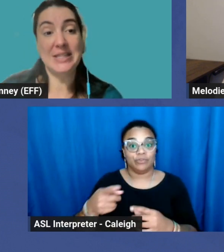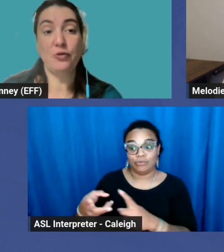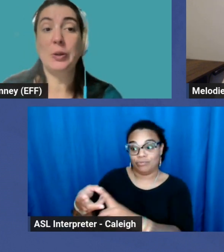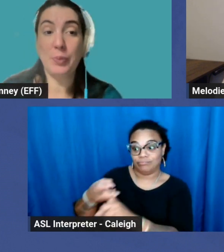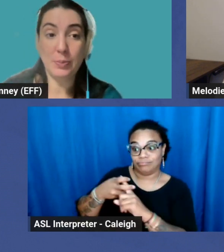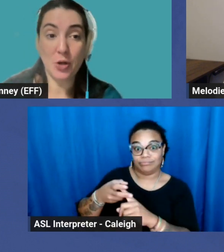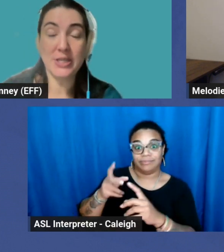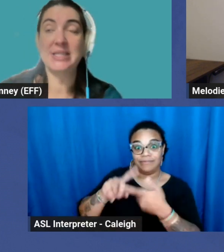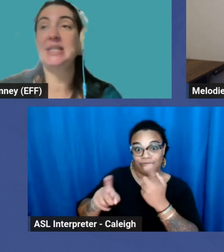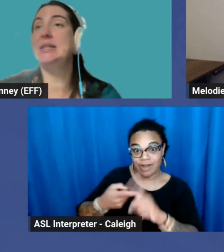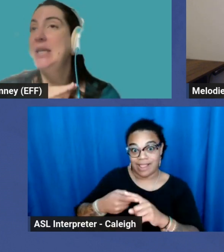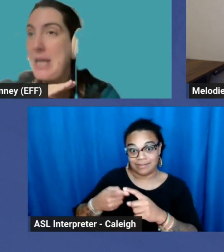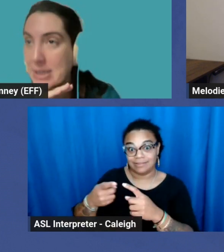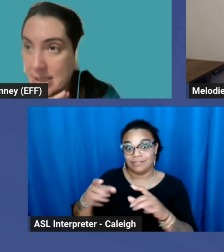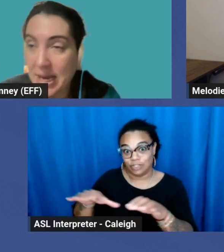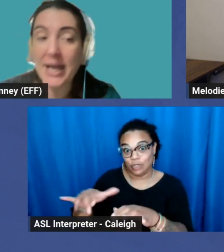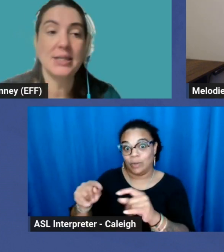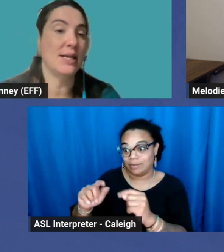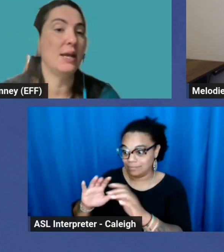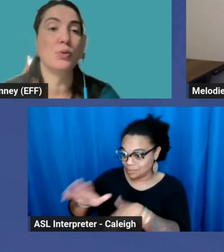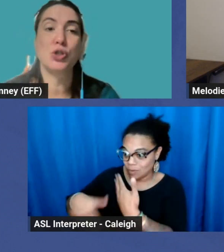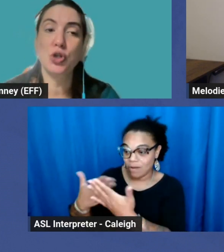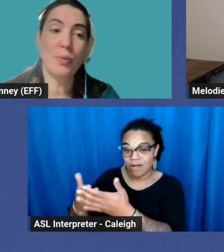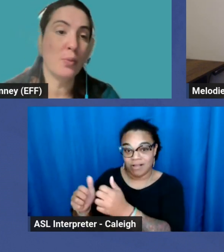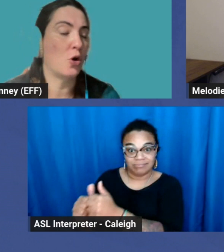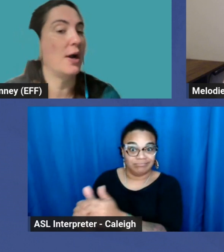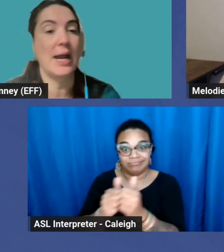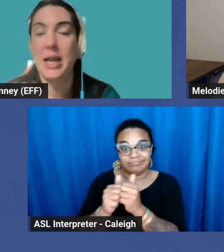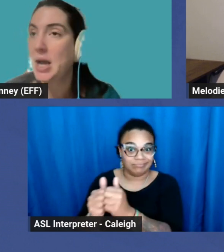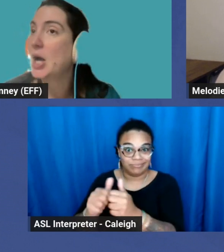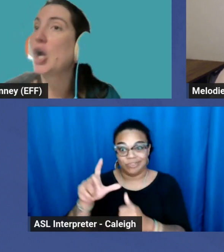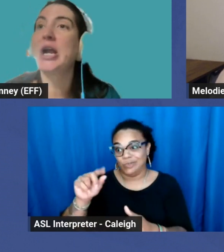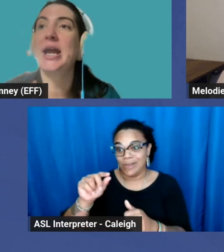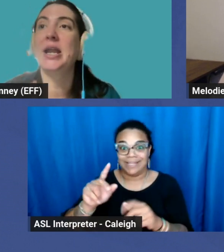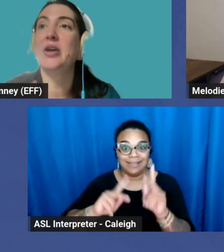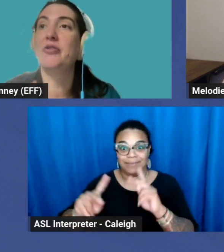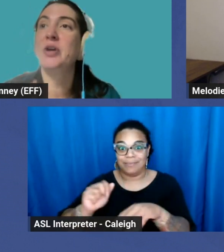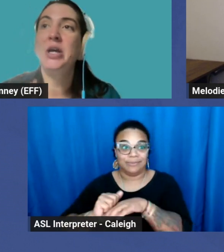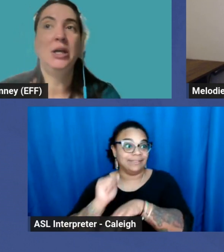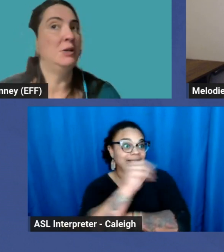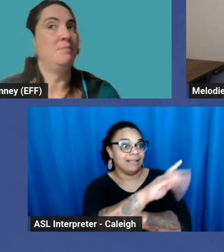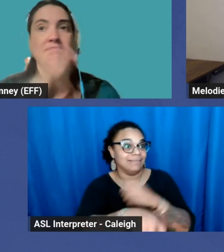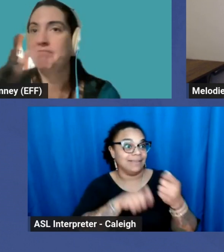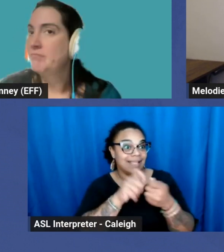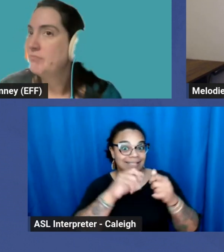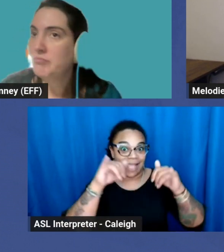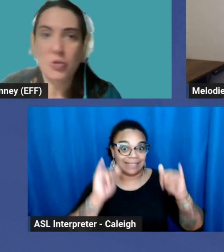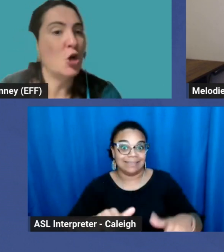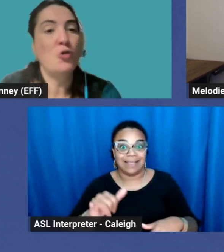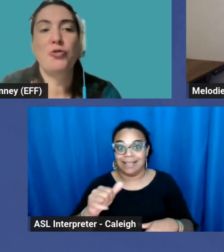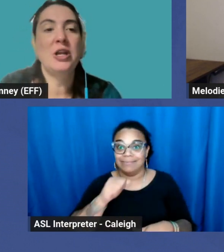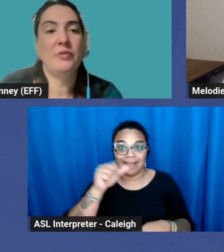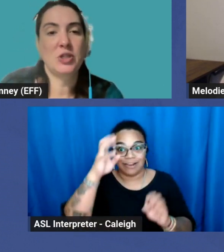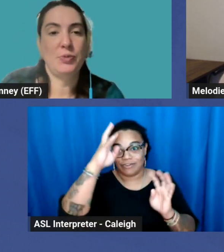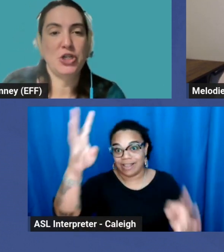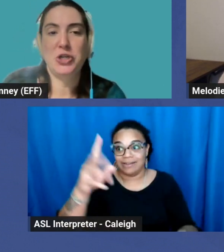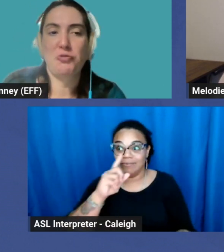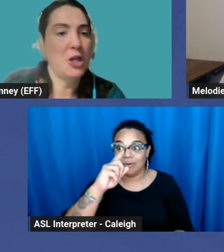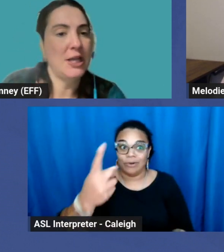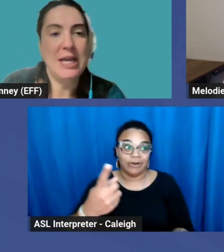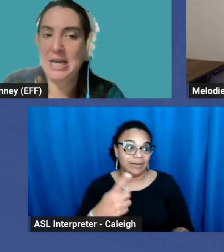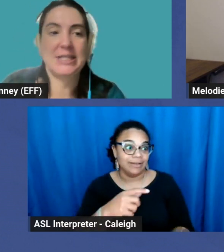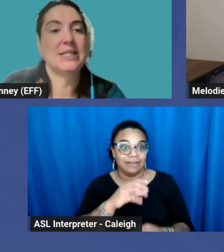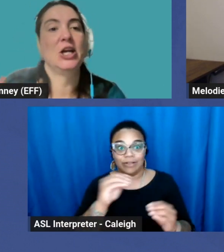20 different people send the exact same, super boring, not creative, no freedom of